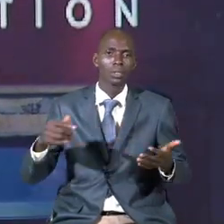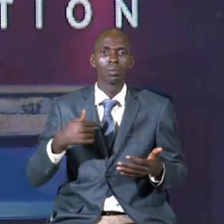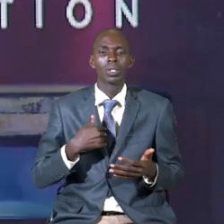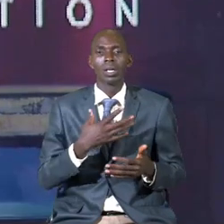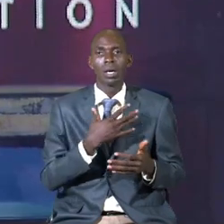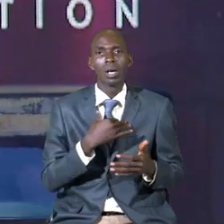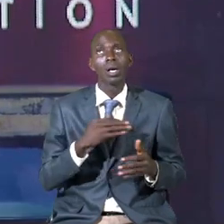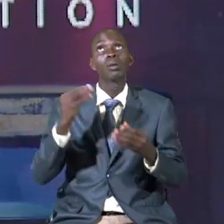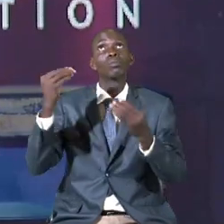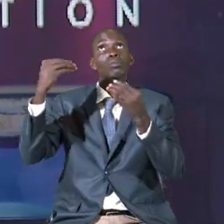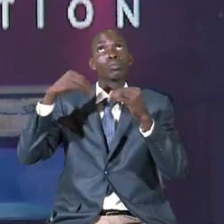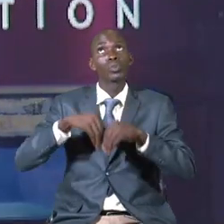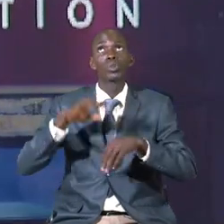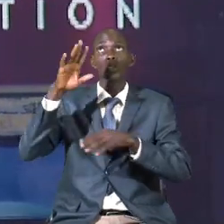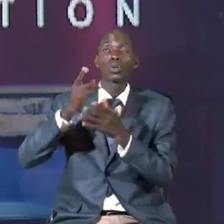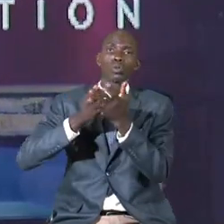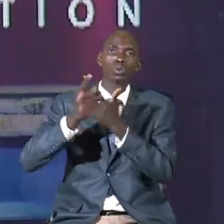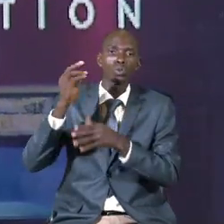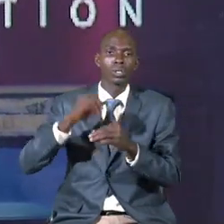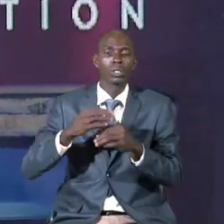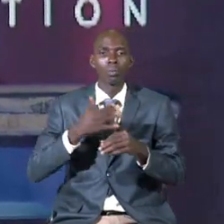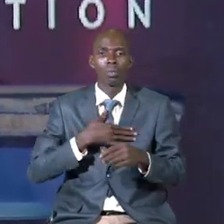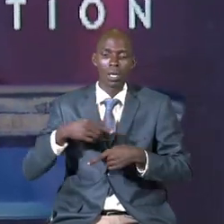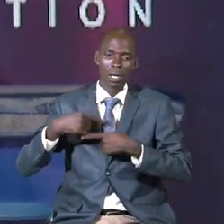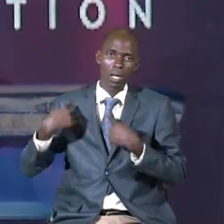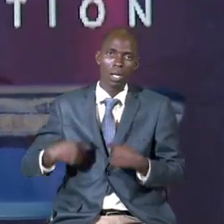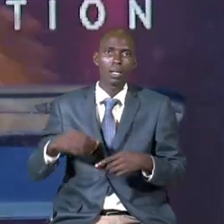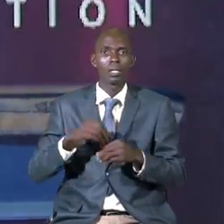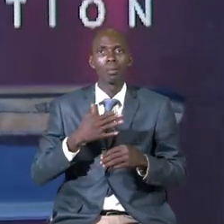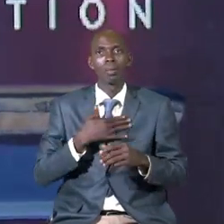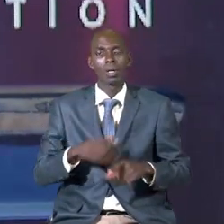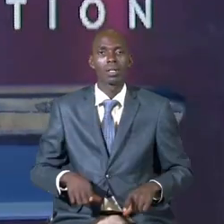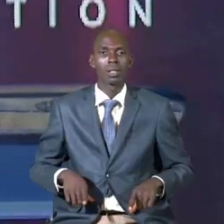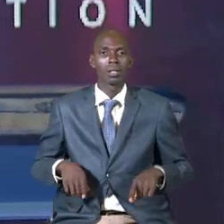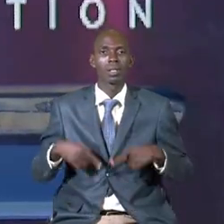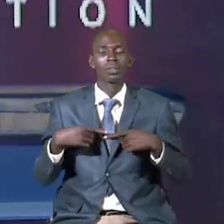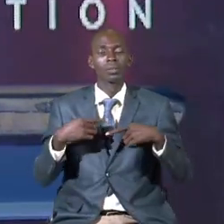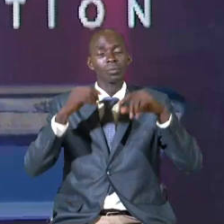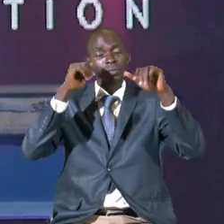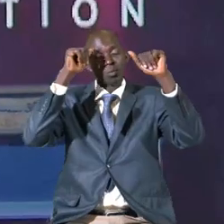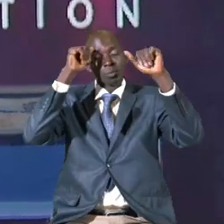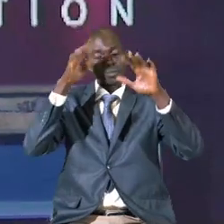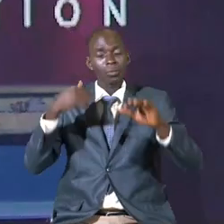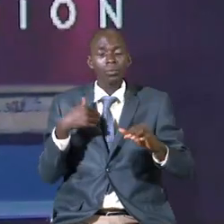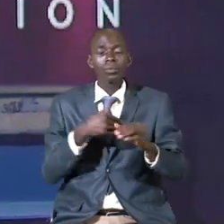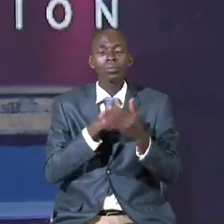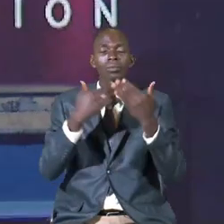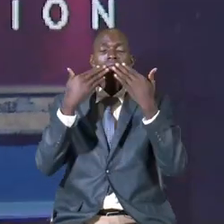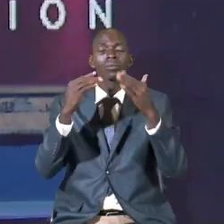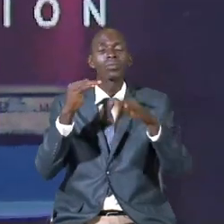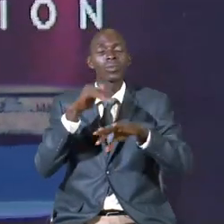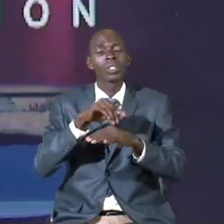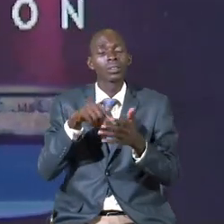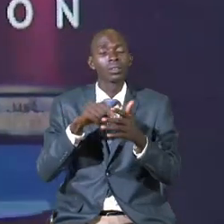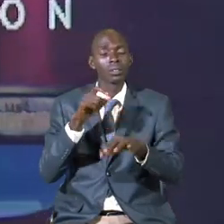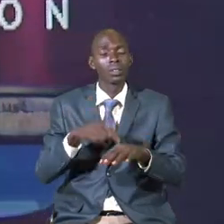in my heart in my life father i thank you at this time or bless your